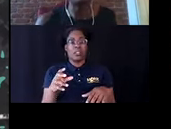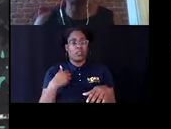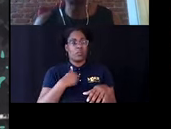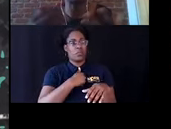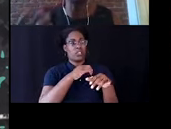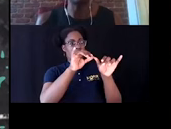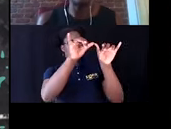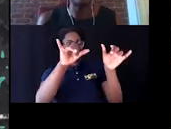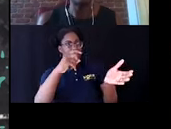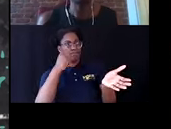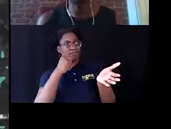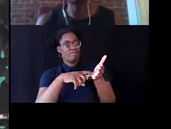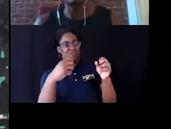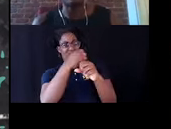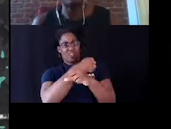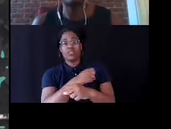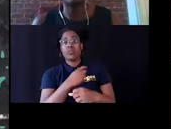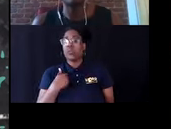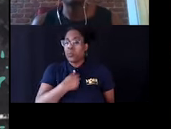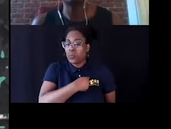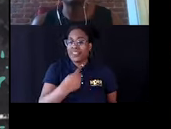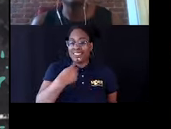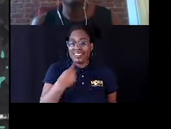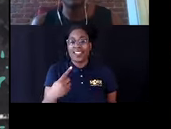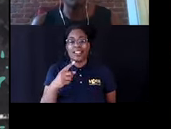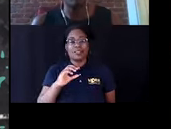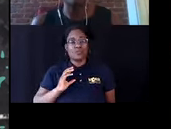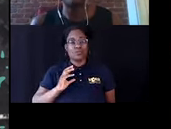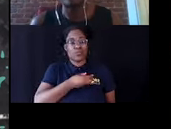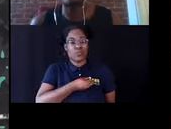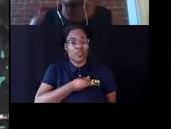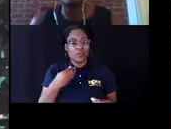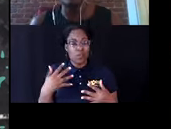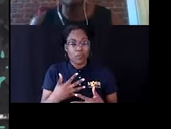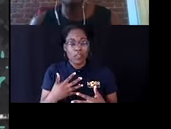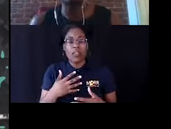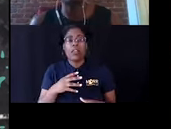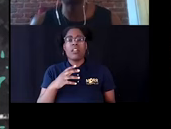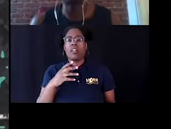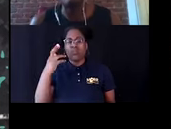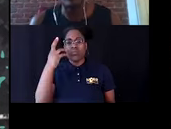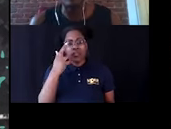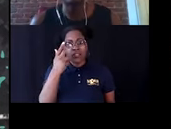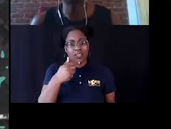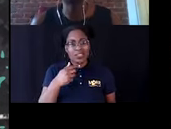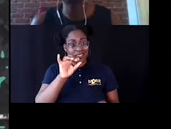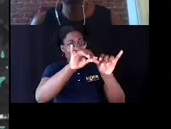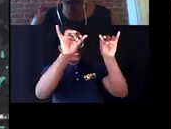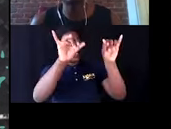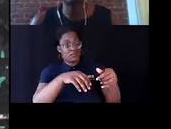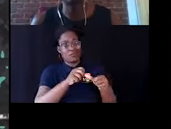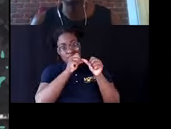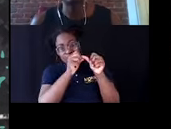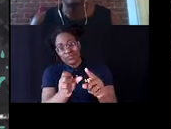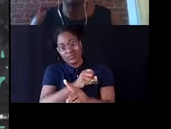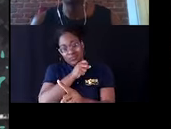against. When we name transphobia, the reason that this system continues to impact Black and Indigenous people so deeply,